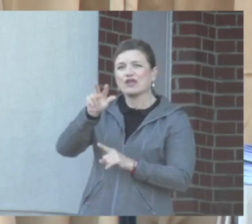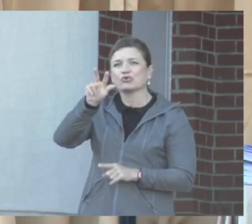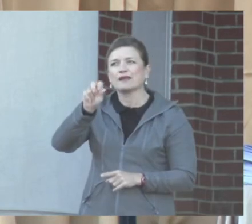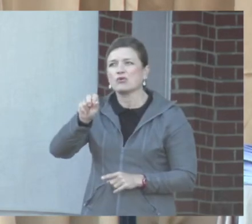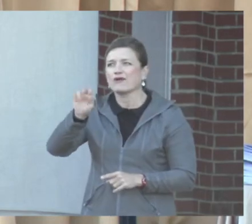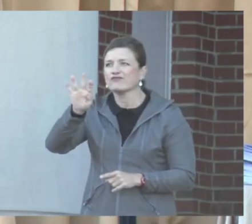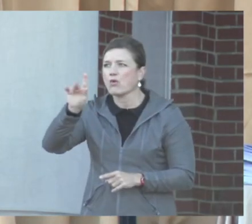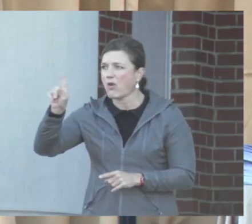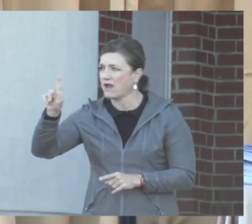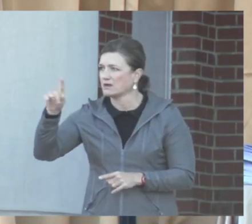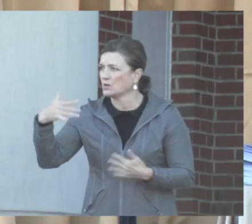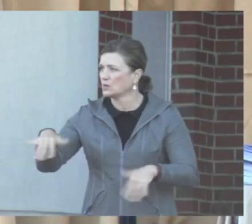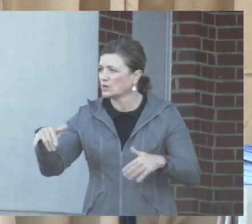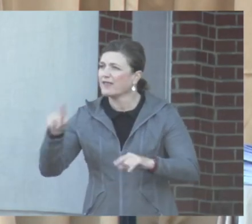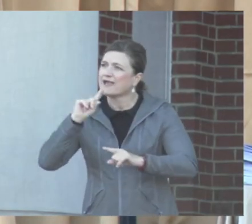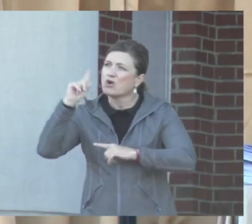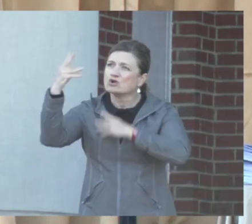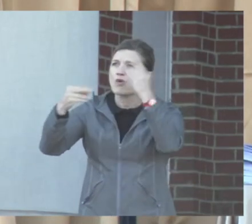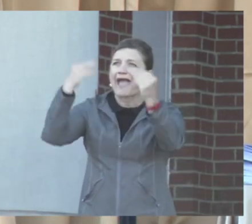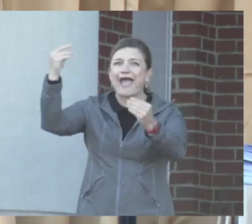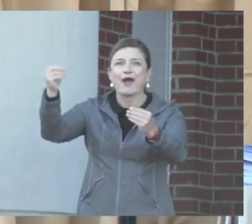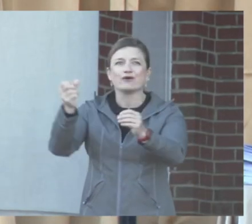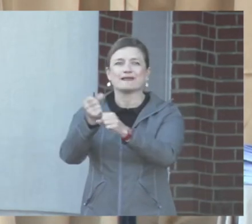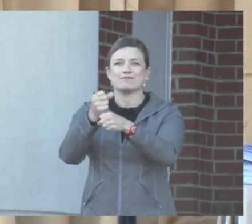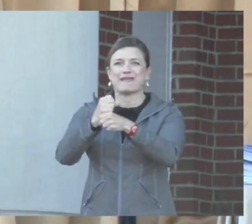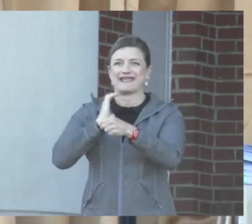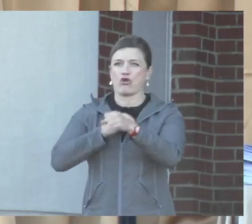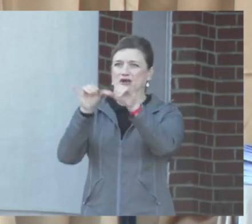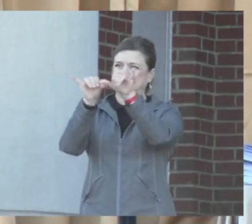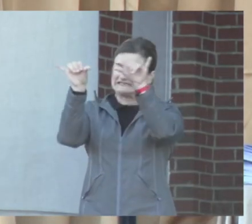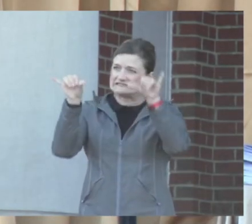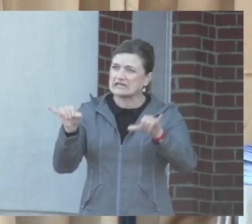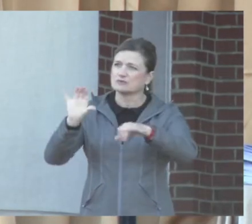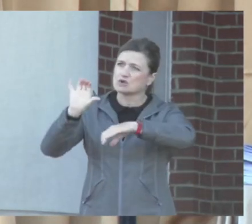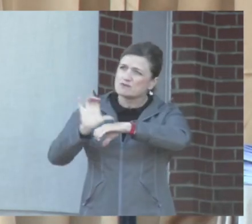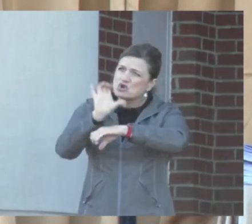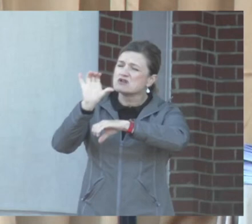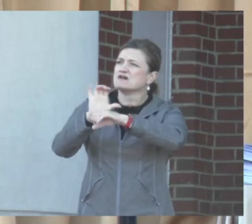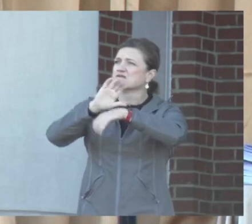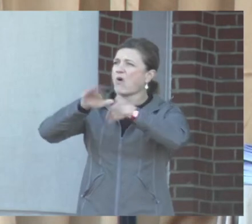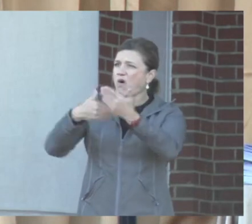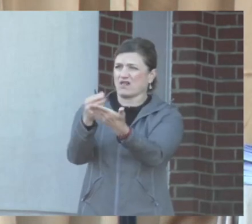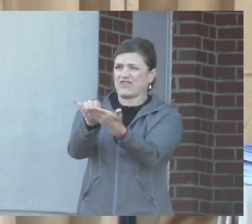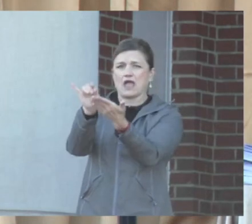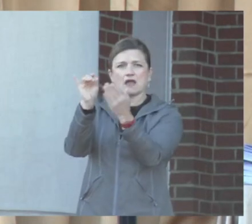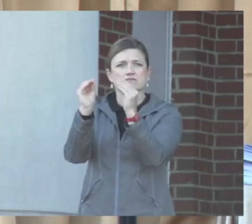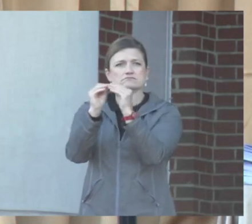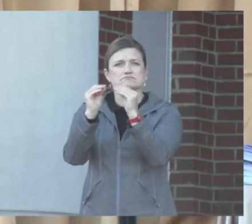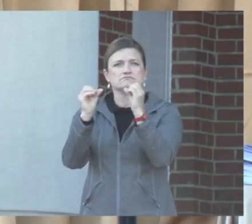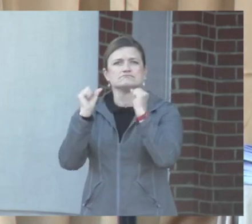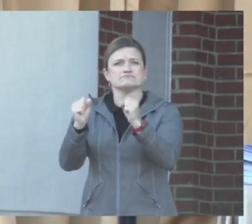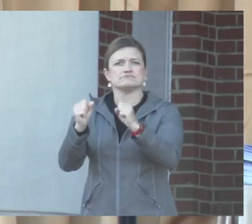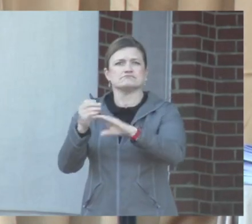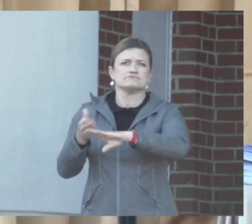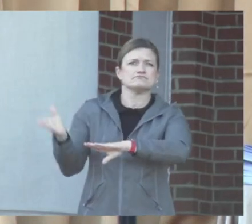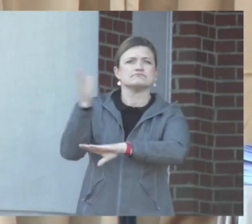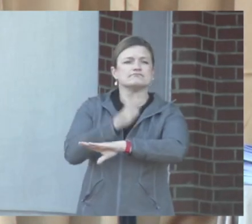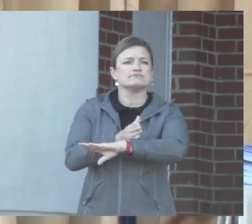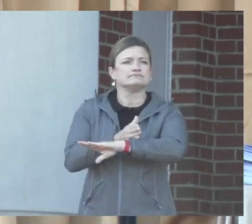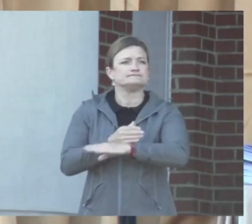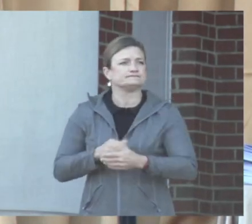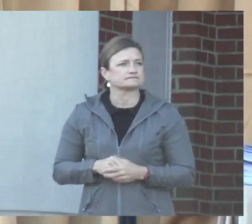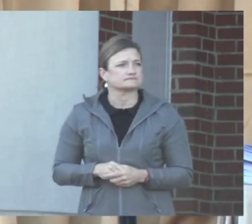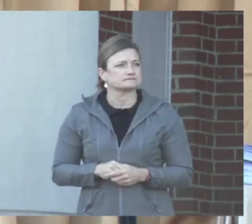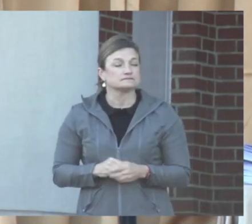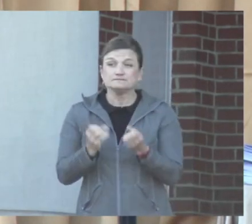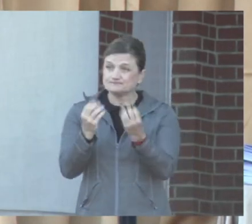3.41, and they will go out and make all of our industry stronger. Almost 1,400 of you will be